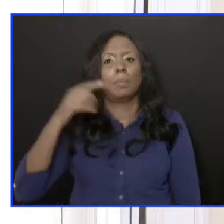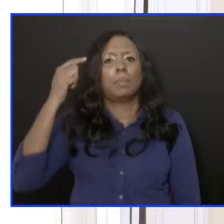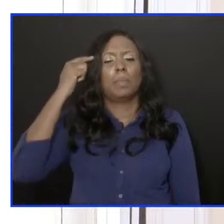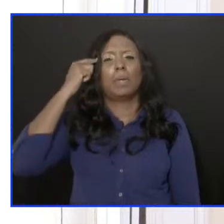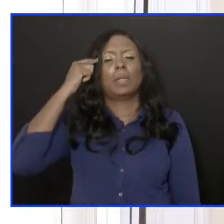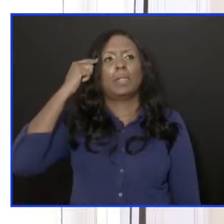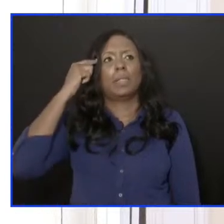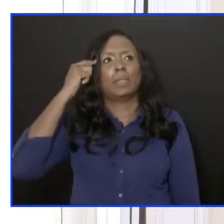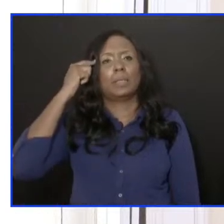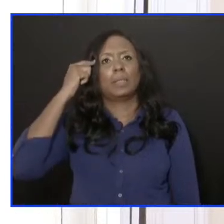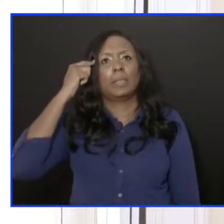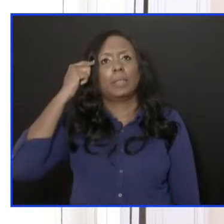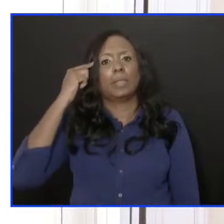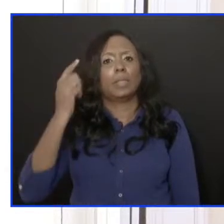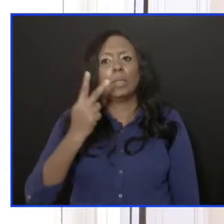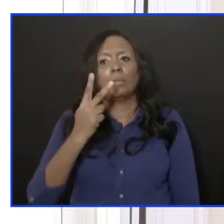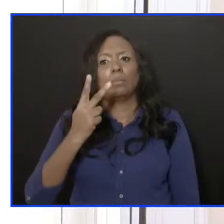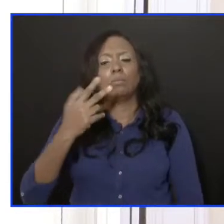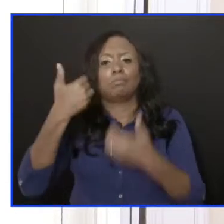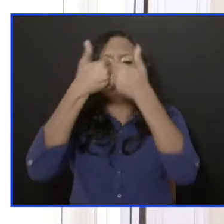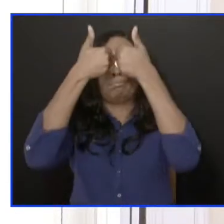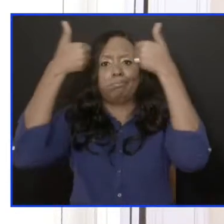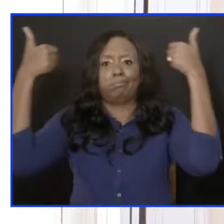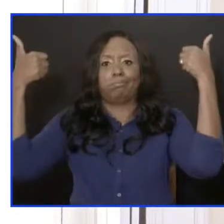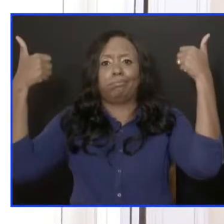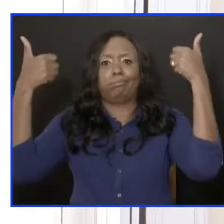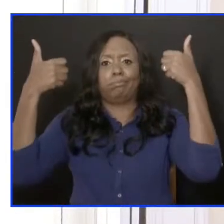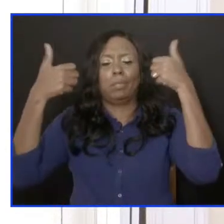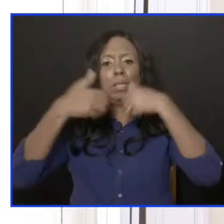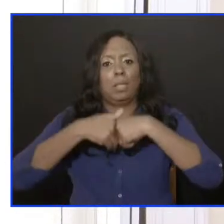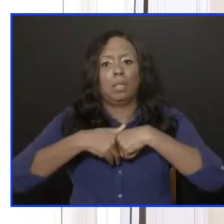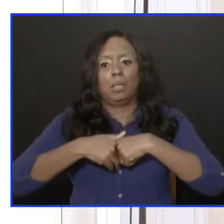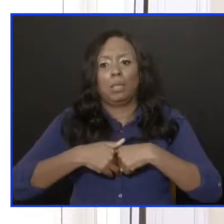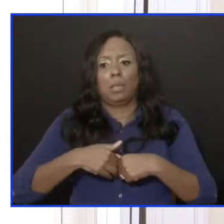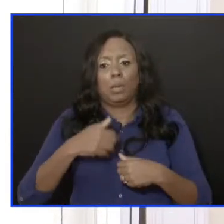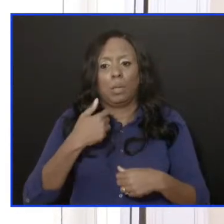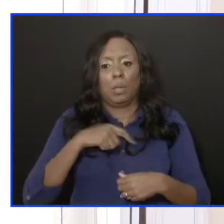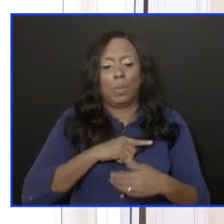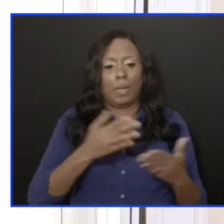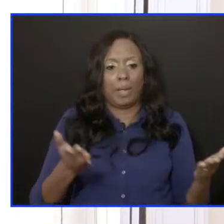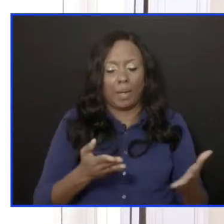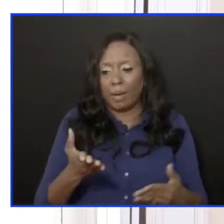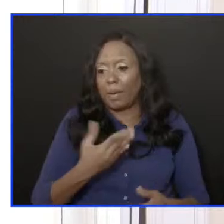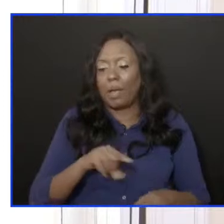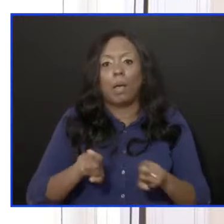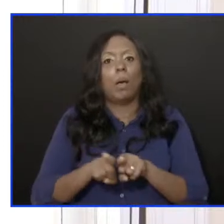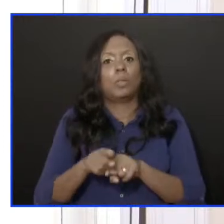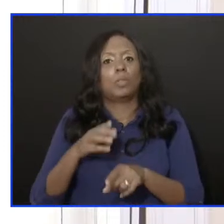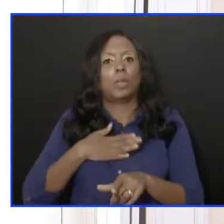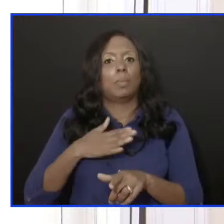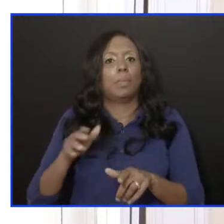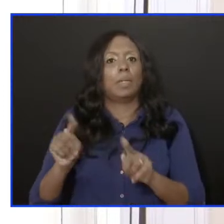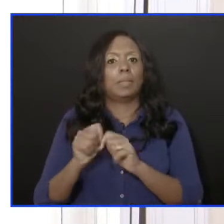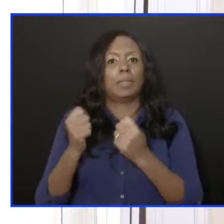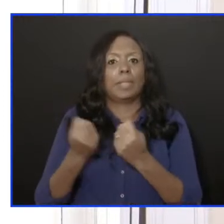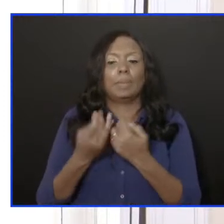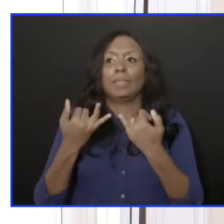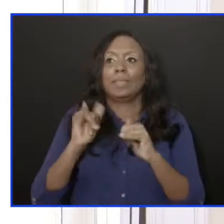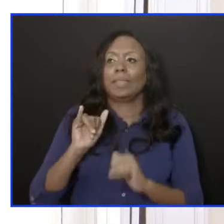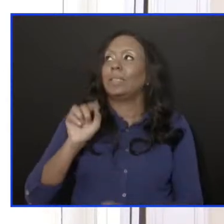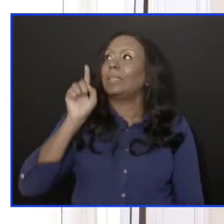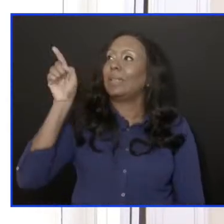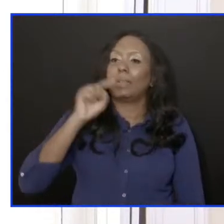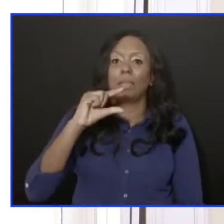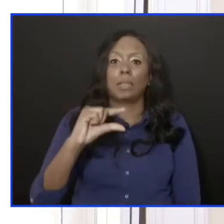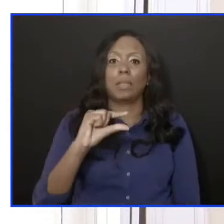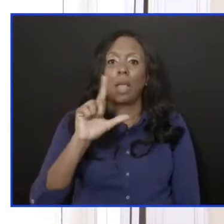in Glasgow as they currently report that we think we've reached a deal globally. It is not the perfect deal